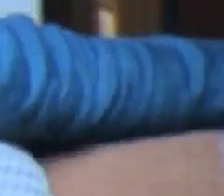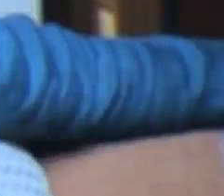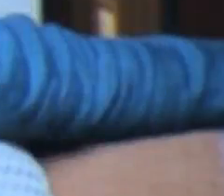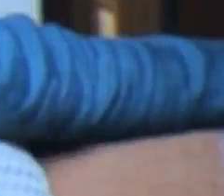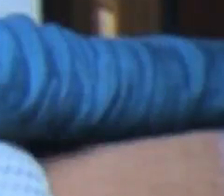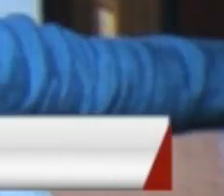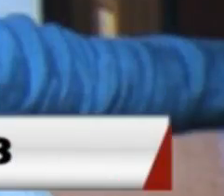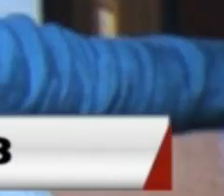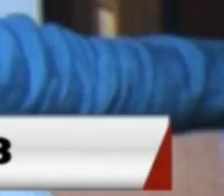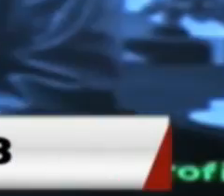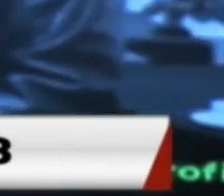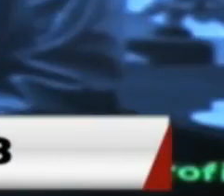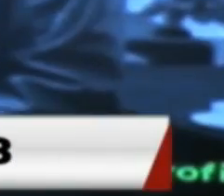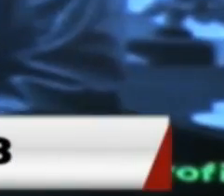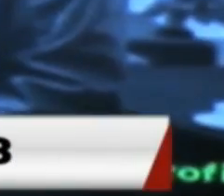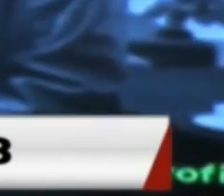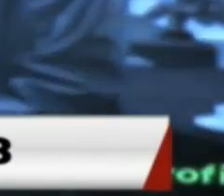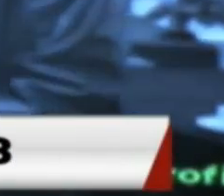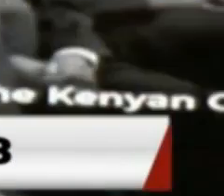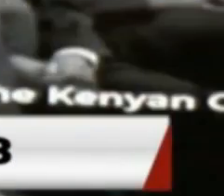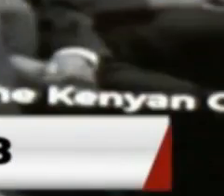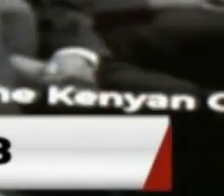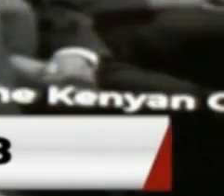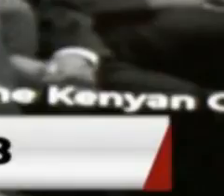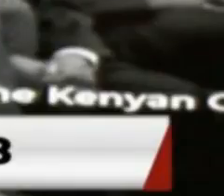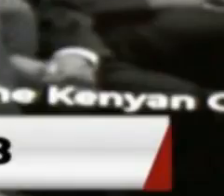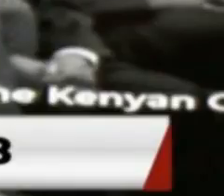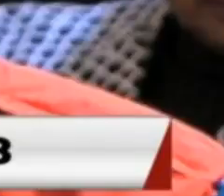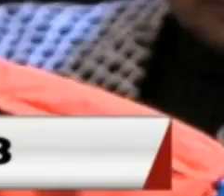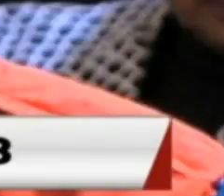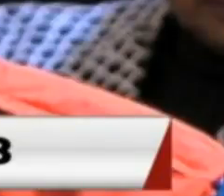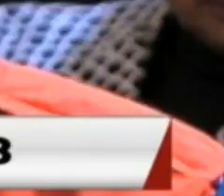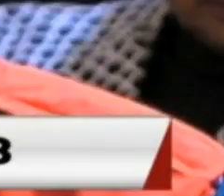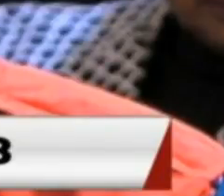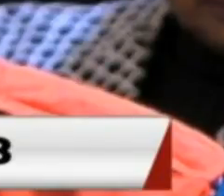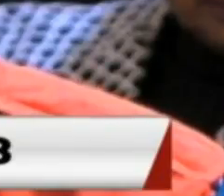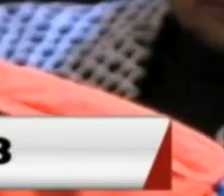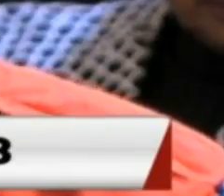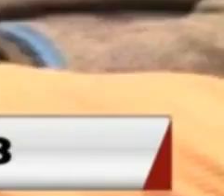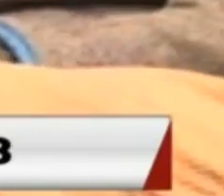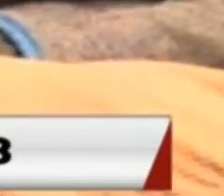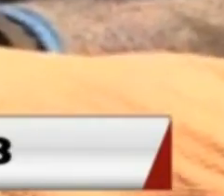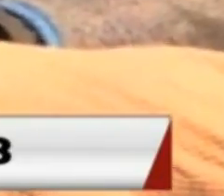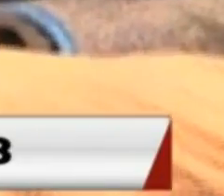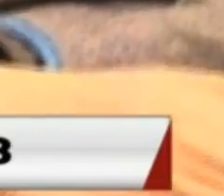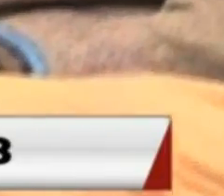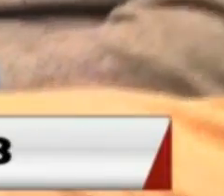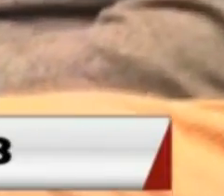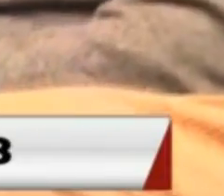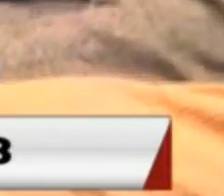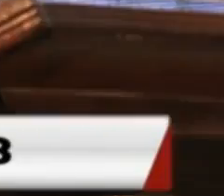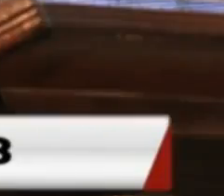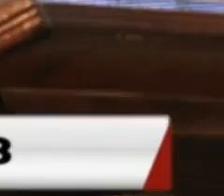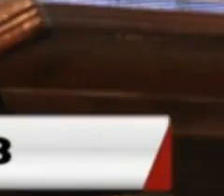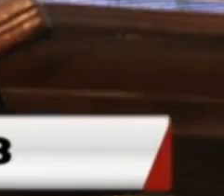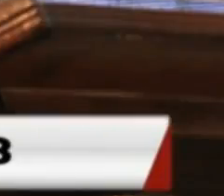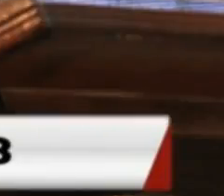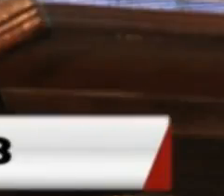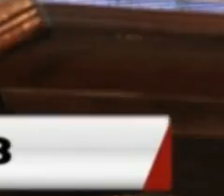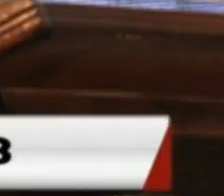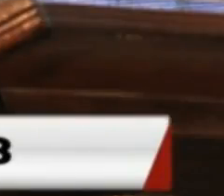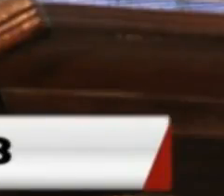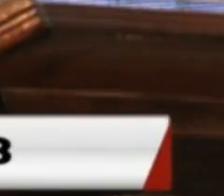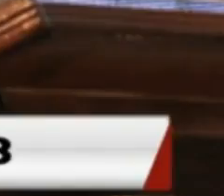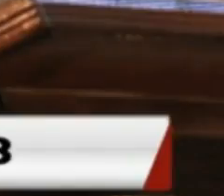Tonight, celebrating Bob the man, the leader, the friend and inspiration. And the thing